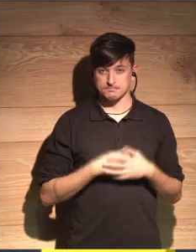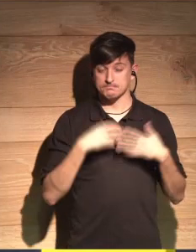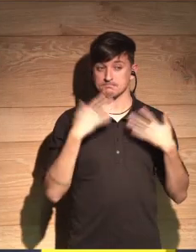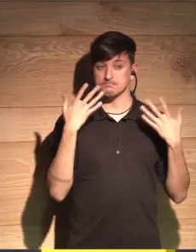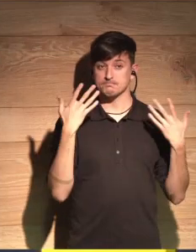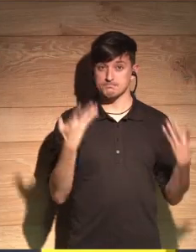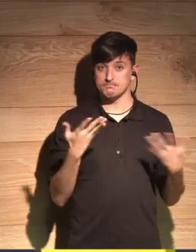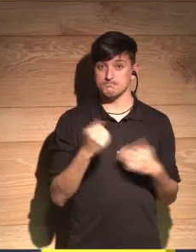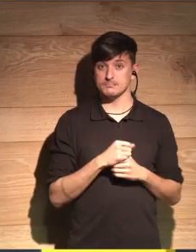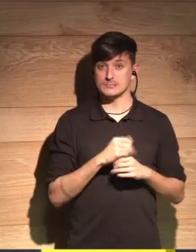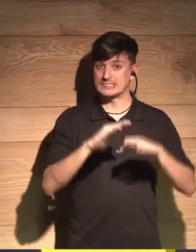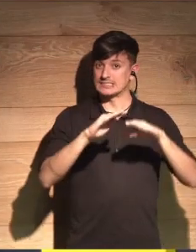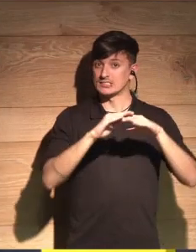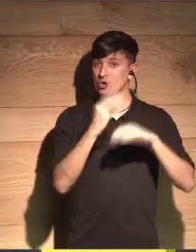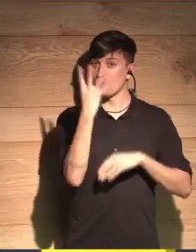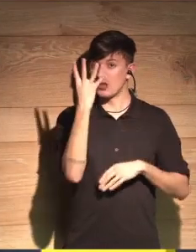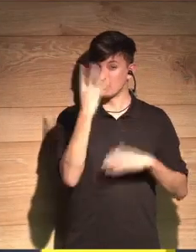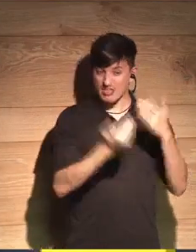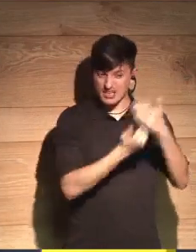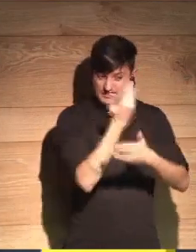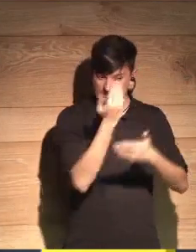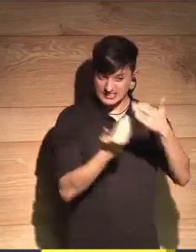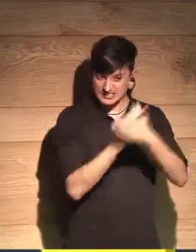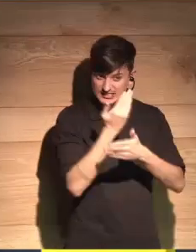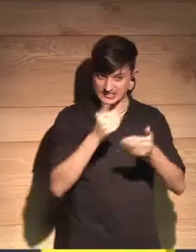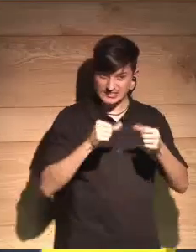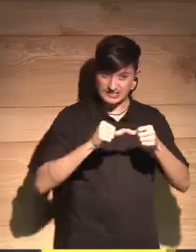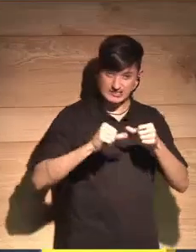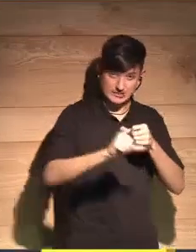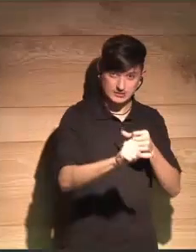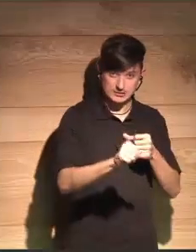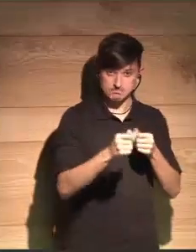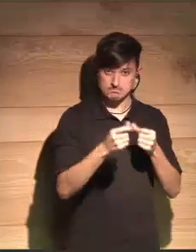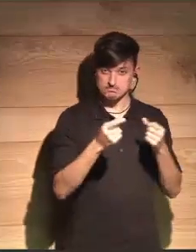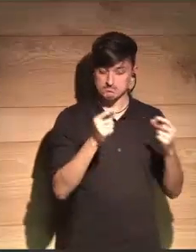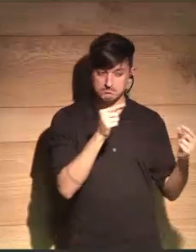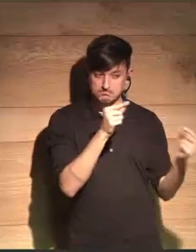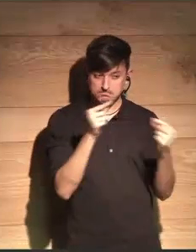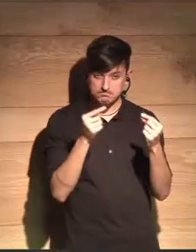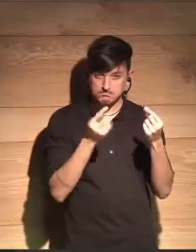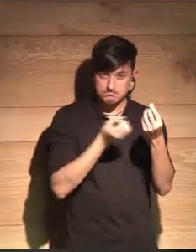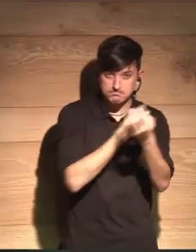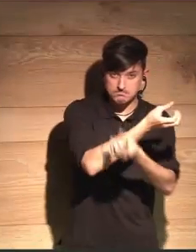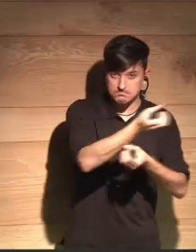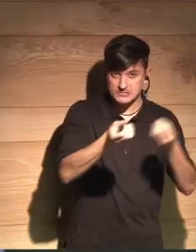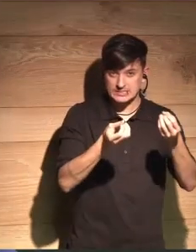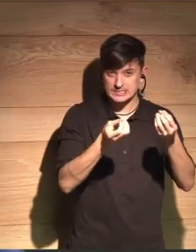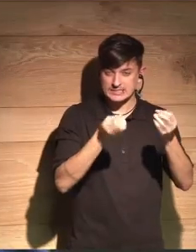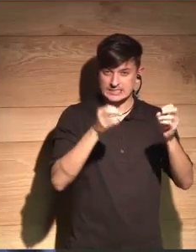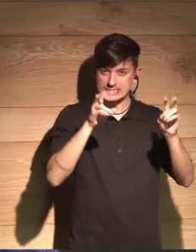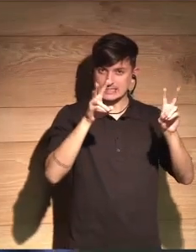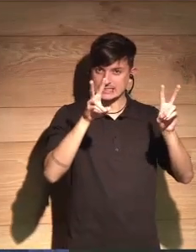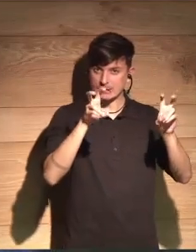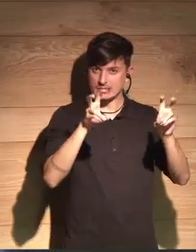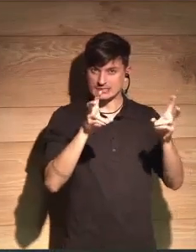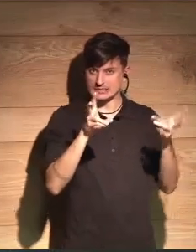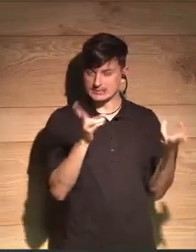dystopias. We will have 4 days to discuss things